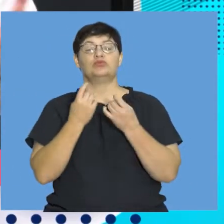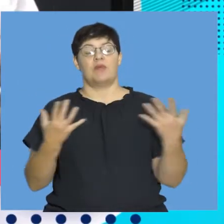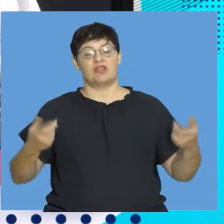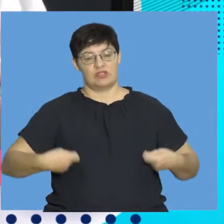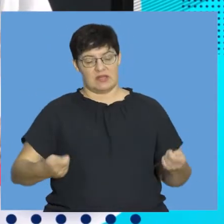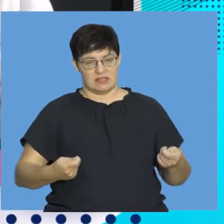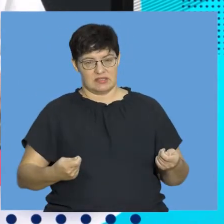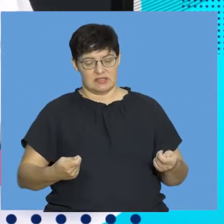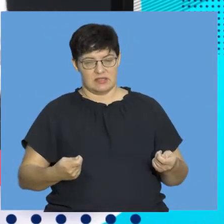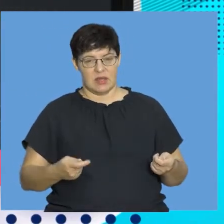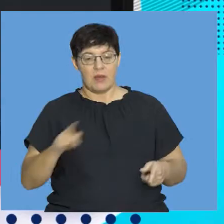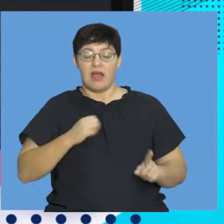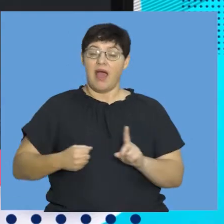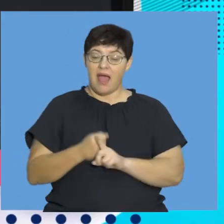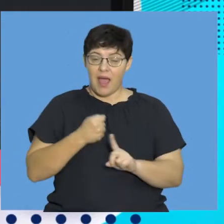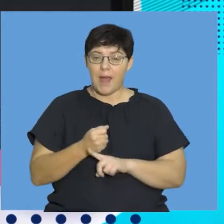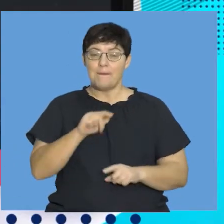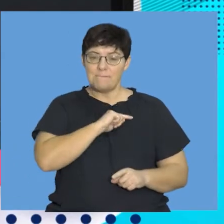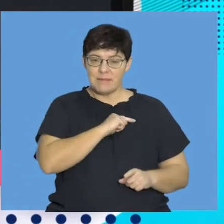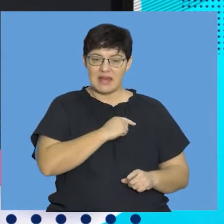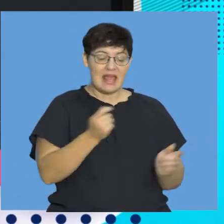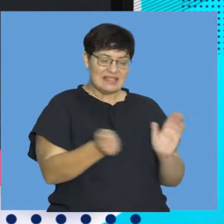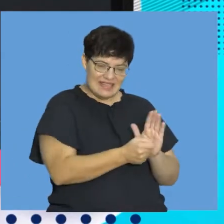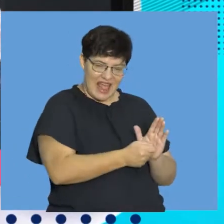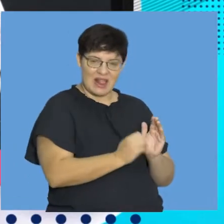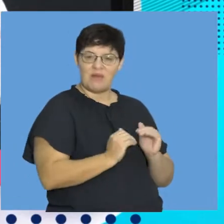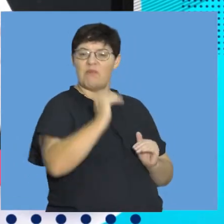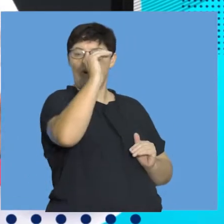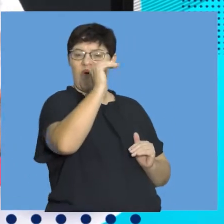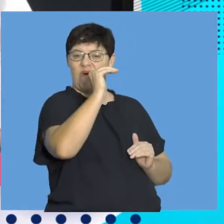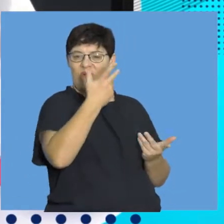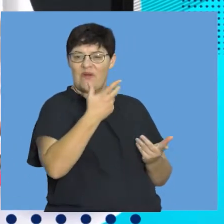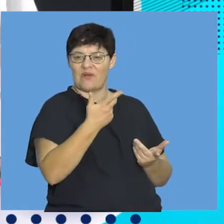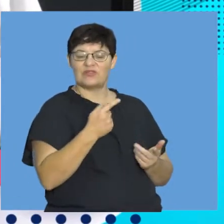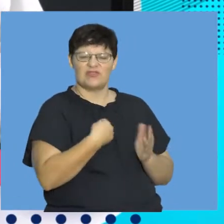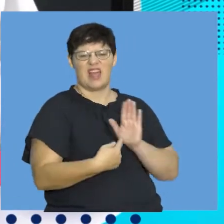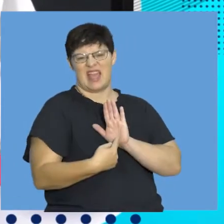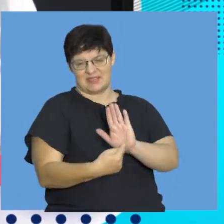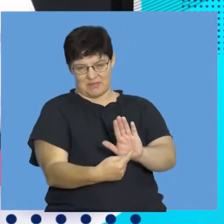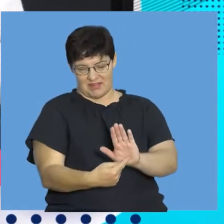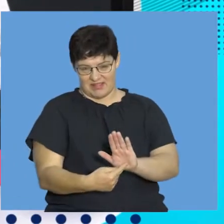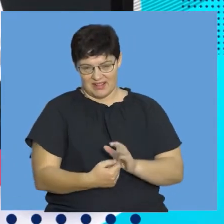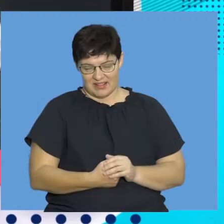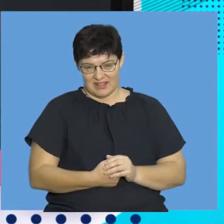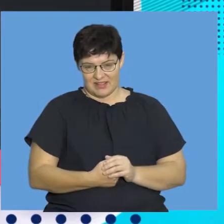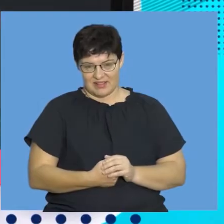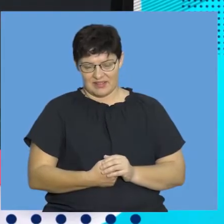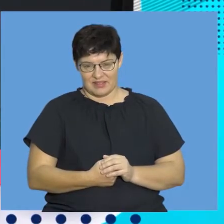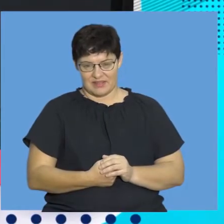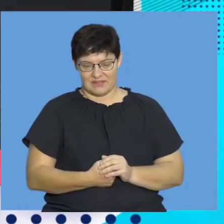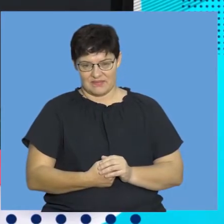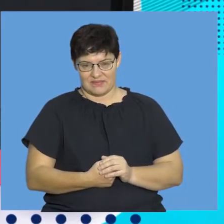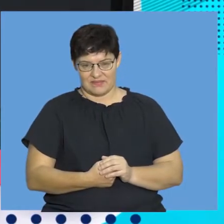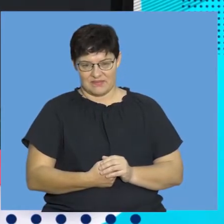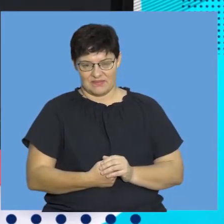this campaign, it increased my sales. So this is just one example of how you would compare